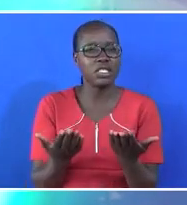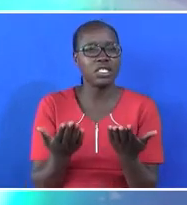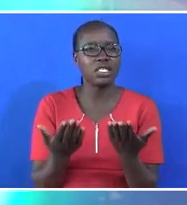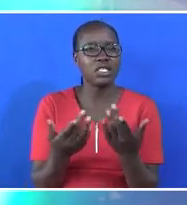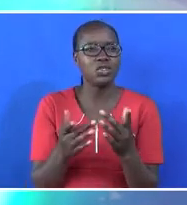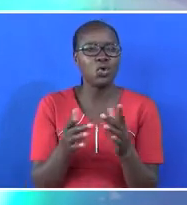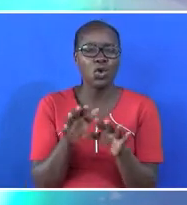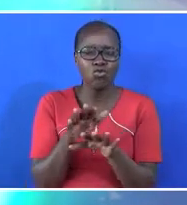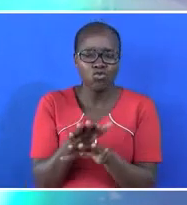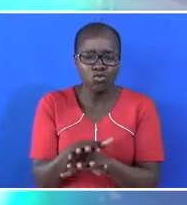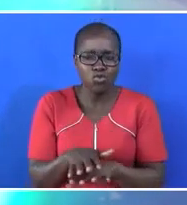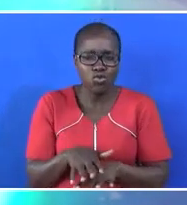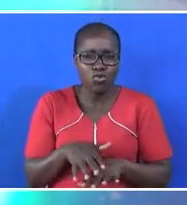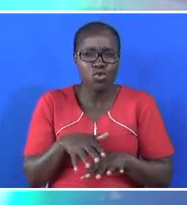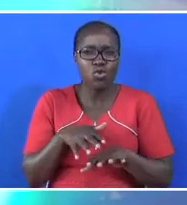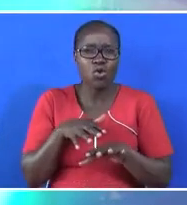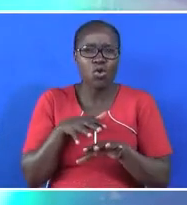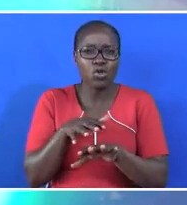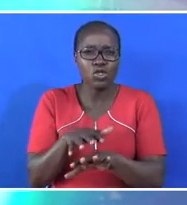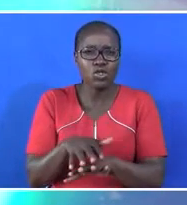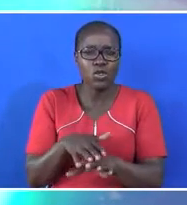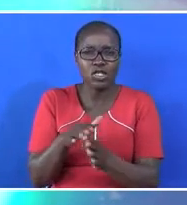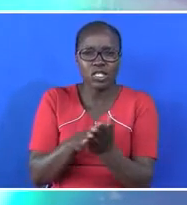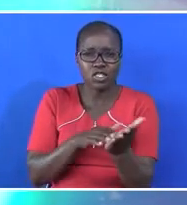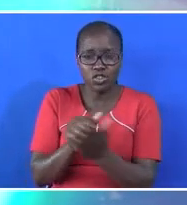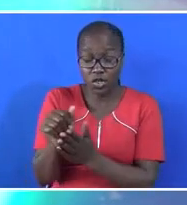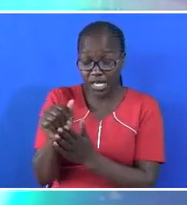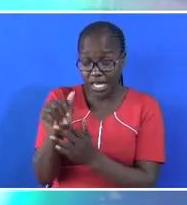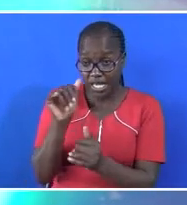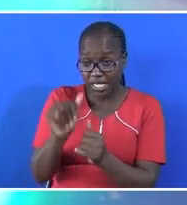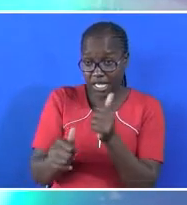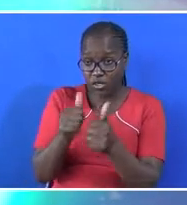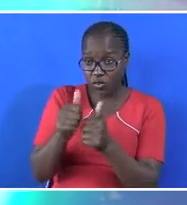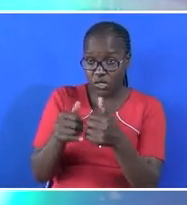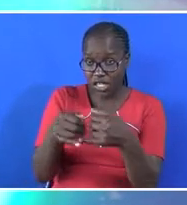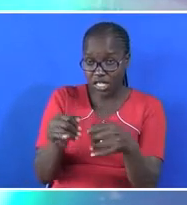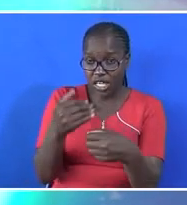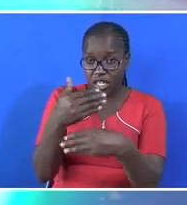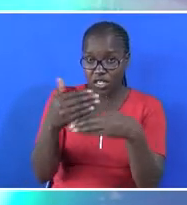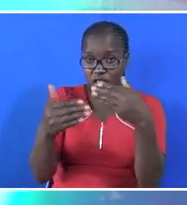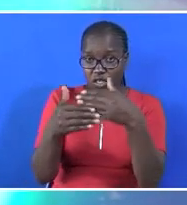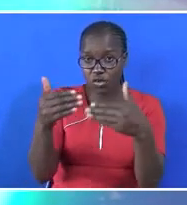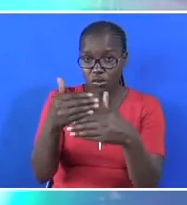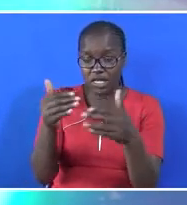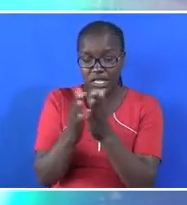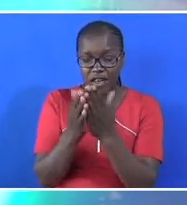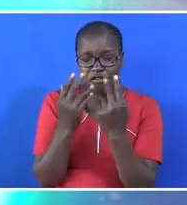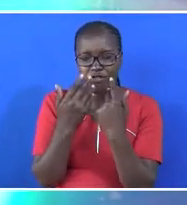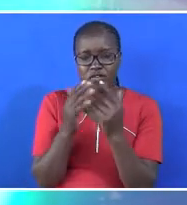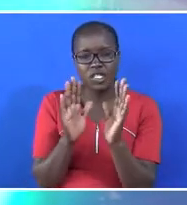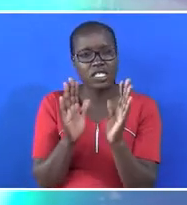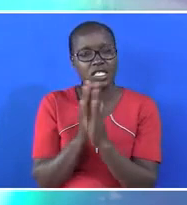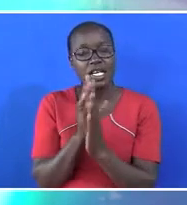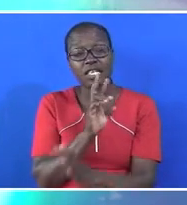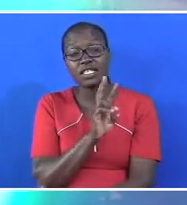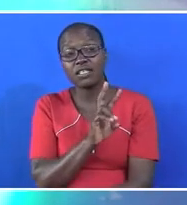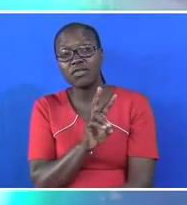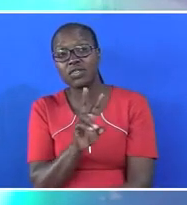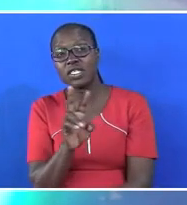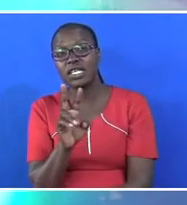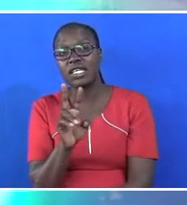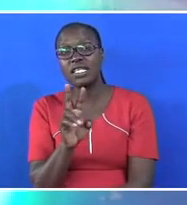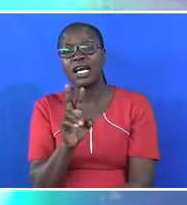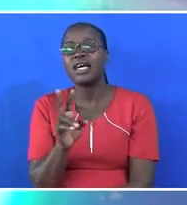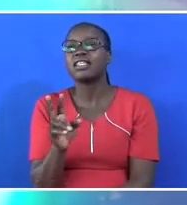are slowly but surely ruining that which they are trying to build. They have seen that. They have seen